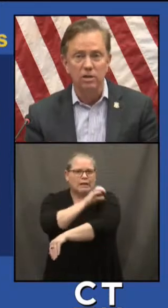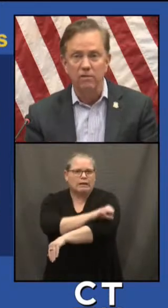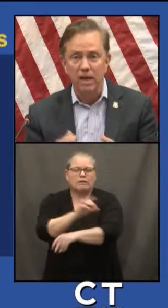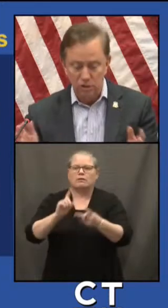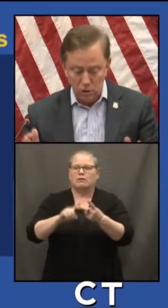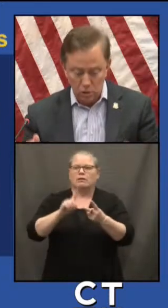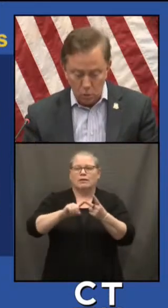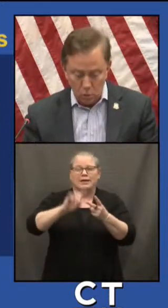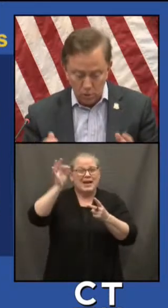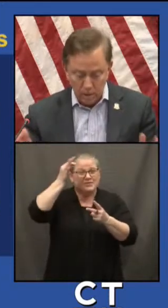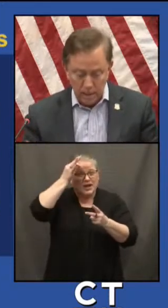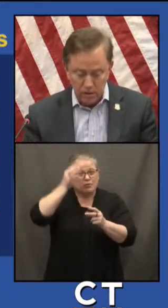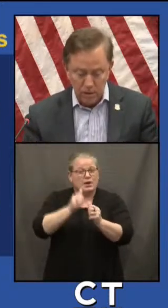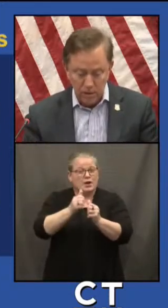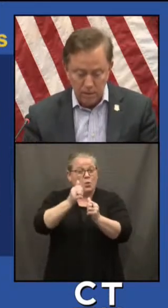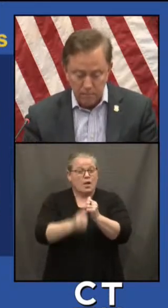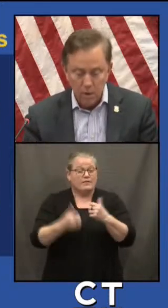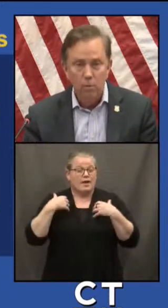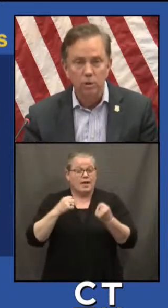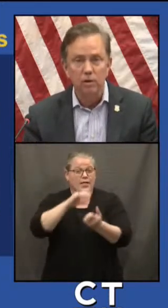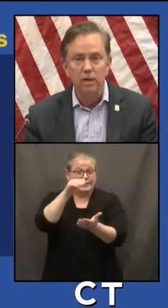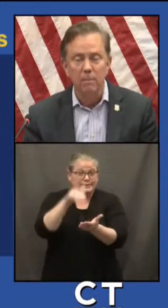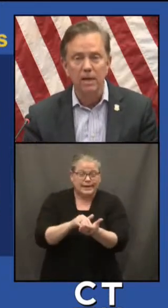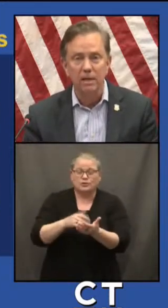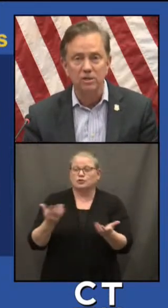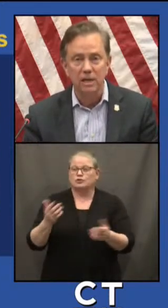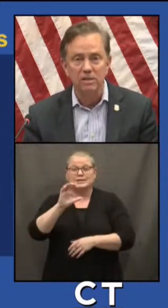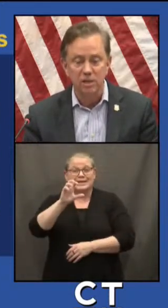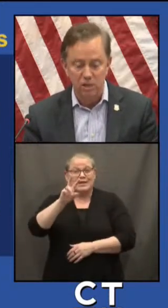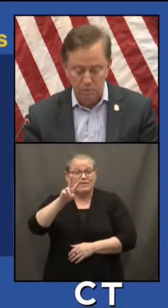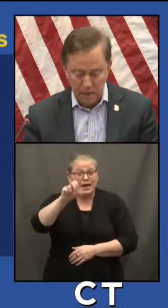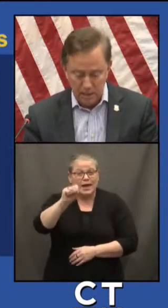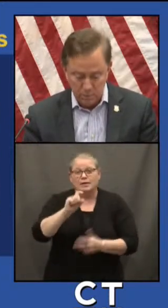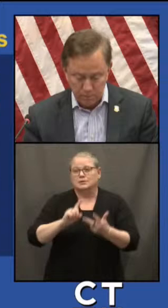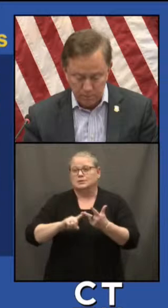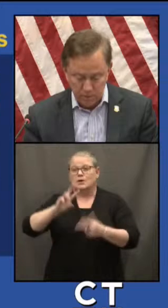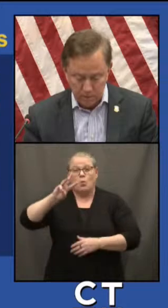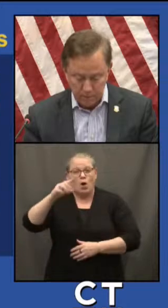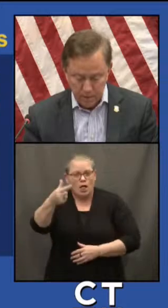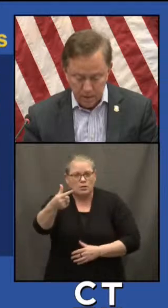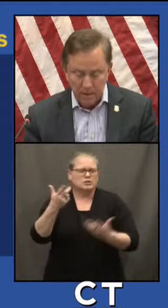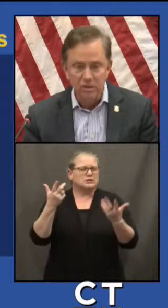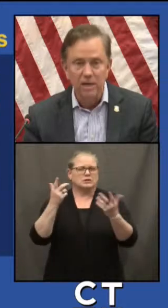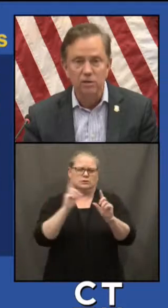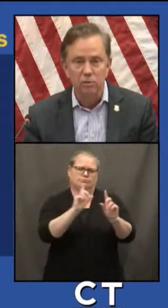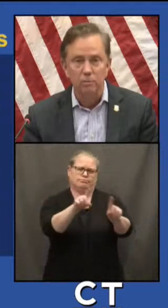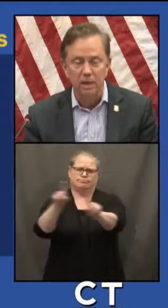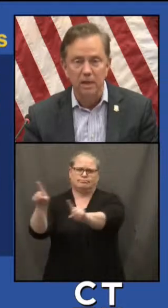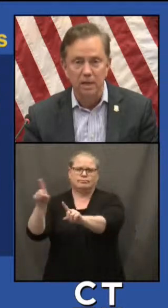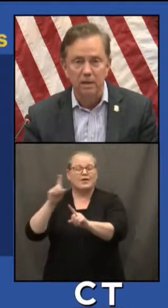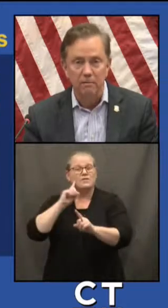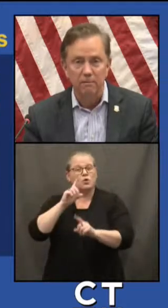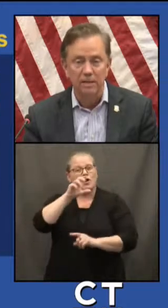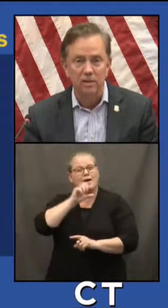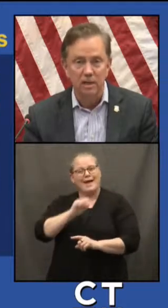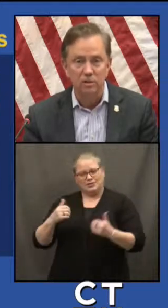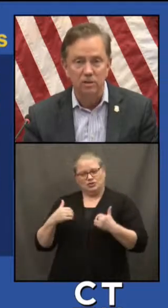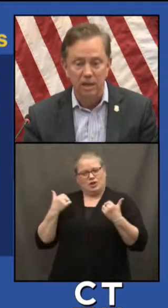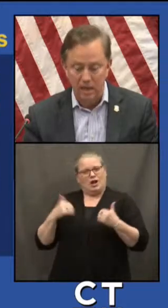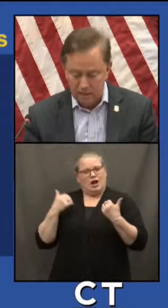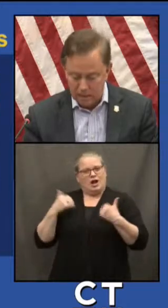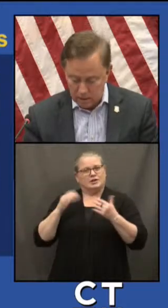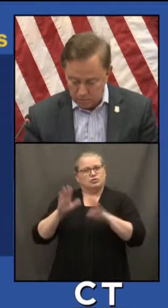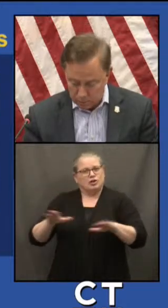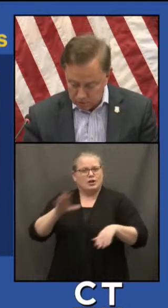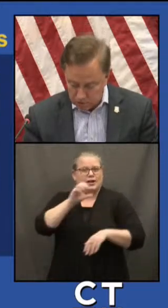to CVS, go to Walgreens. We're trying to make it as easy as possible for this age group to get vaccinated, just